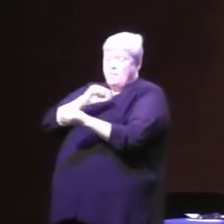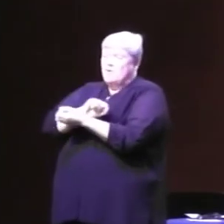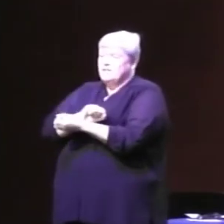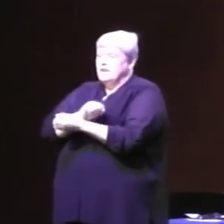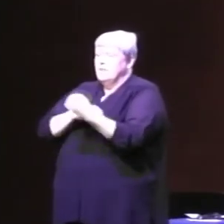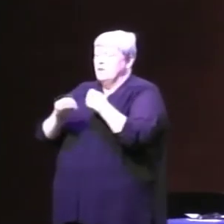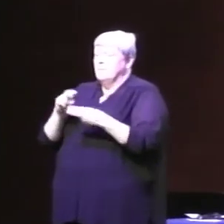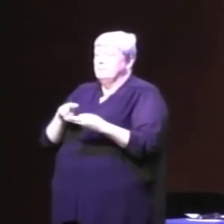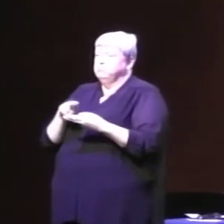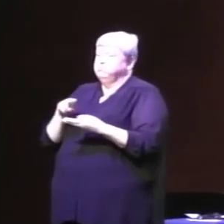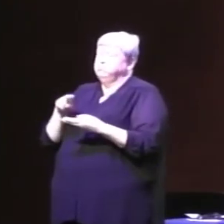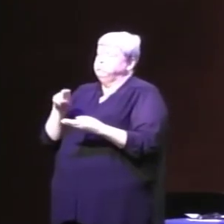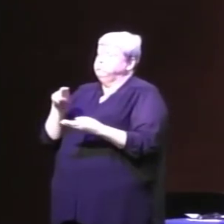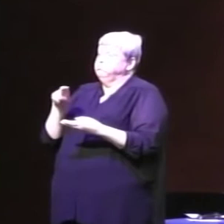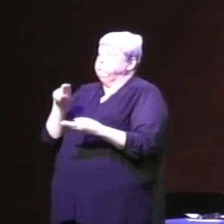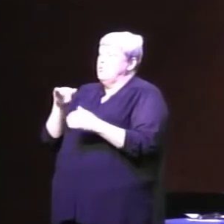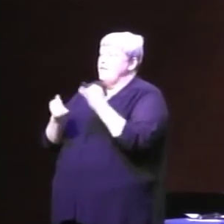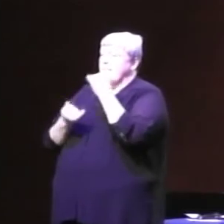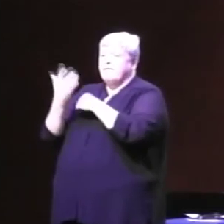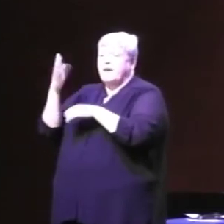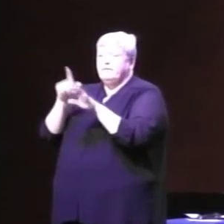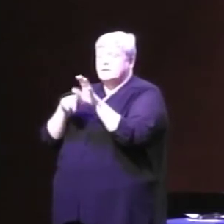steadily increased over the last 5 years.